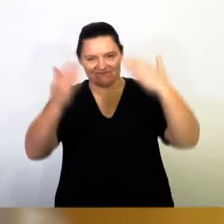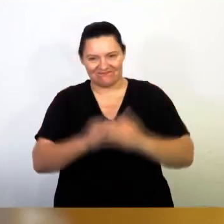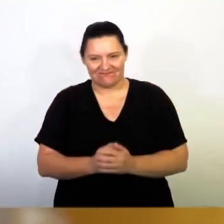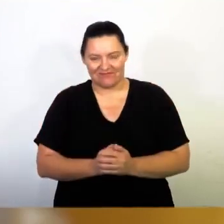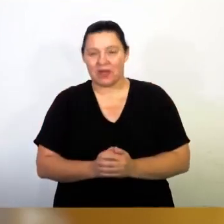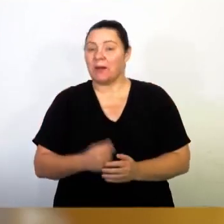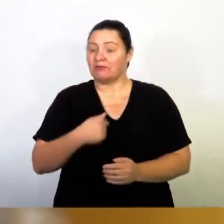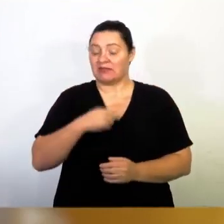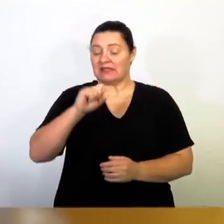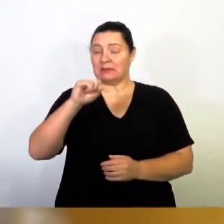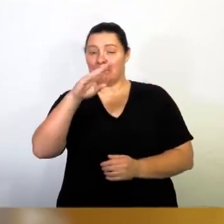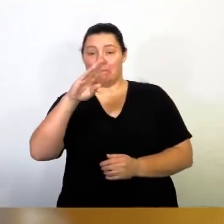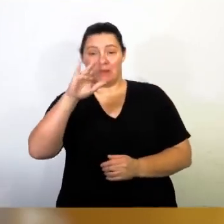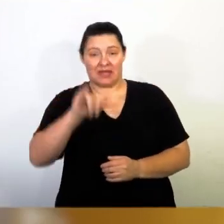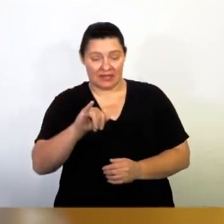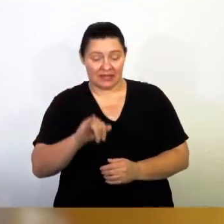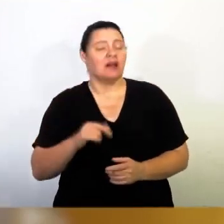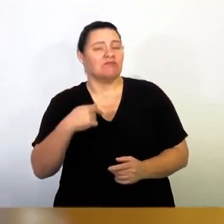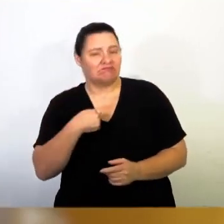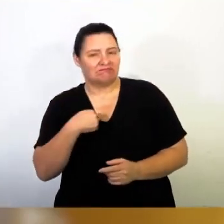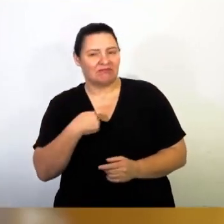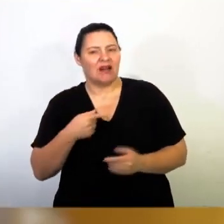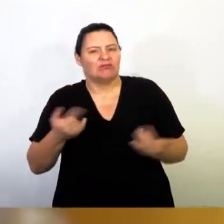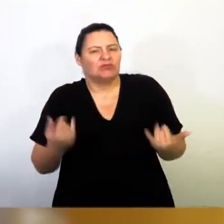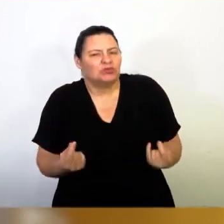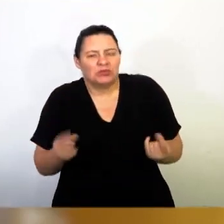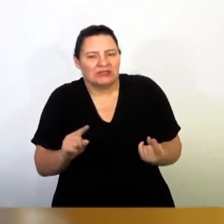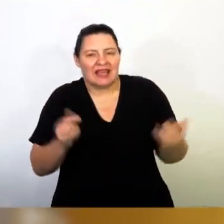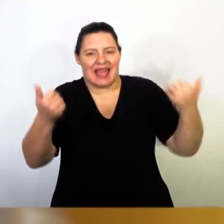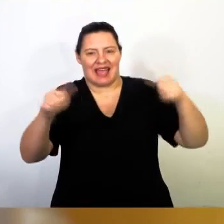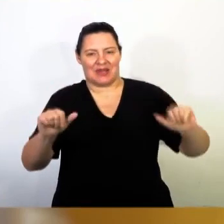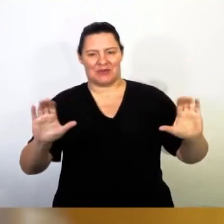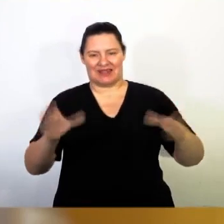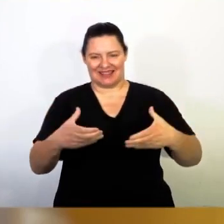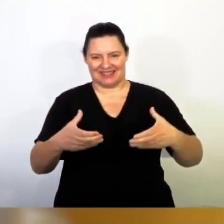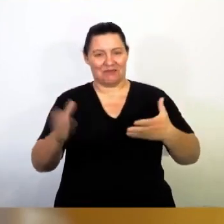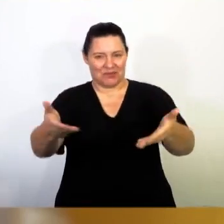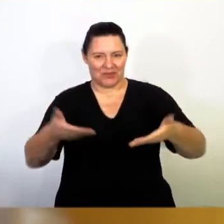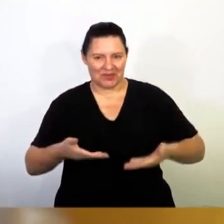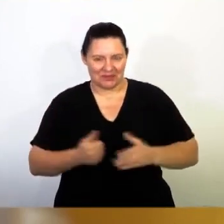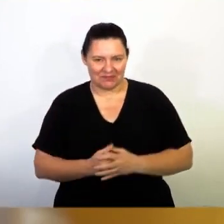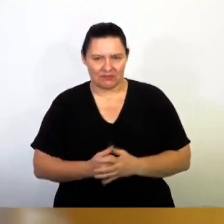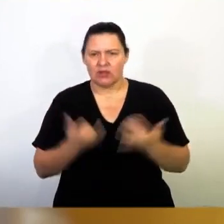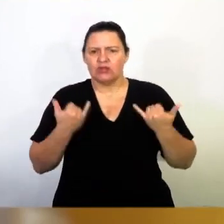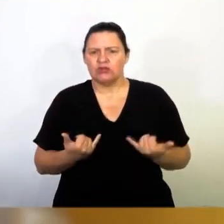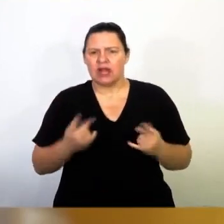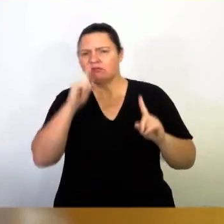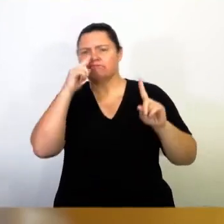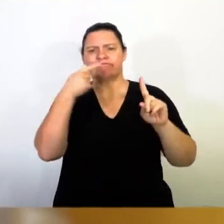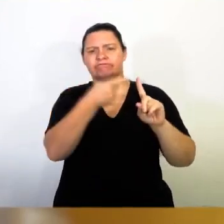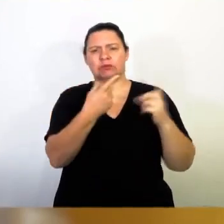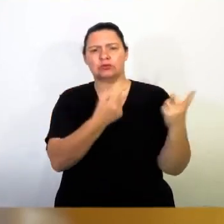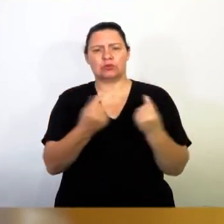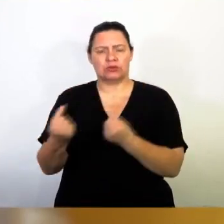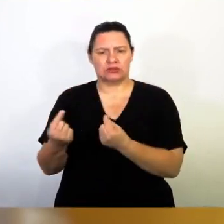Greetings, great learners. My name is Mr. Simbi, and welcome to today's accounting class. In today's class, I'm going to be dealing